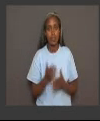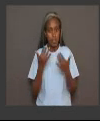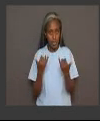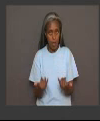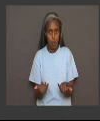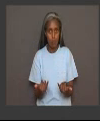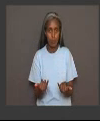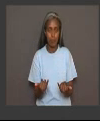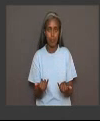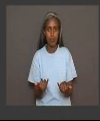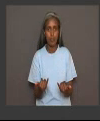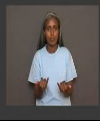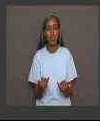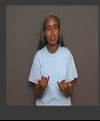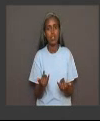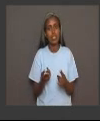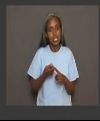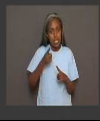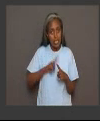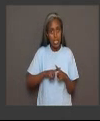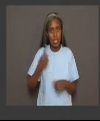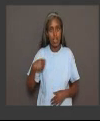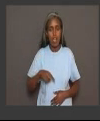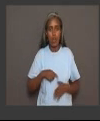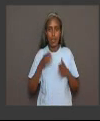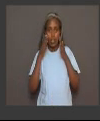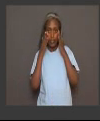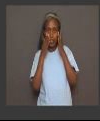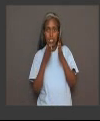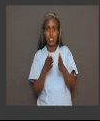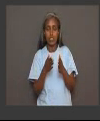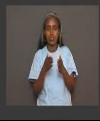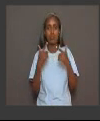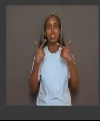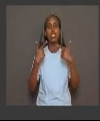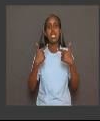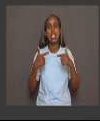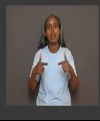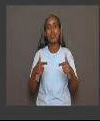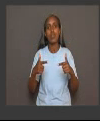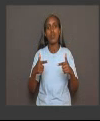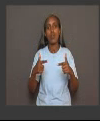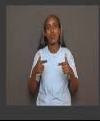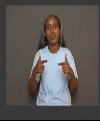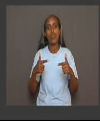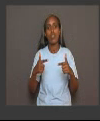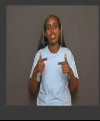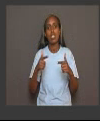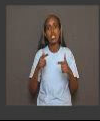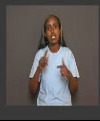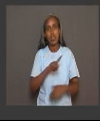Now, let us turn our attention to the limit of the